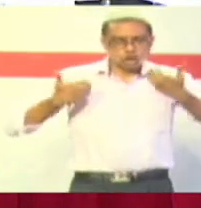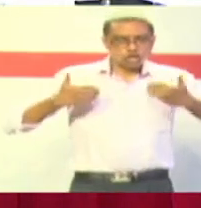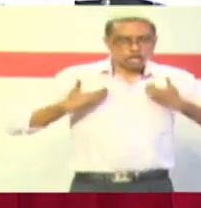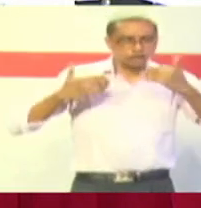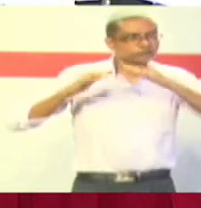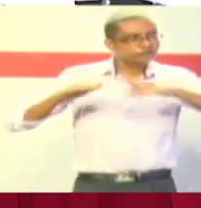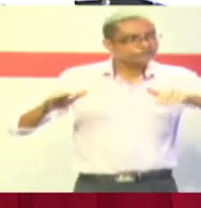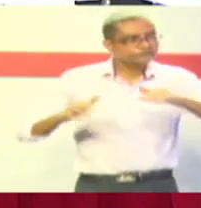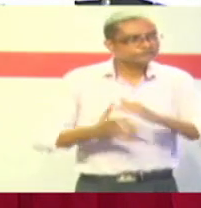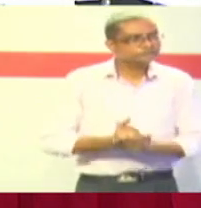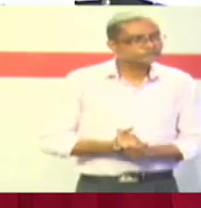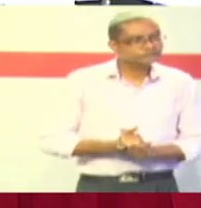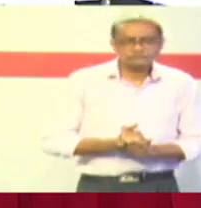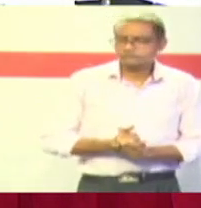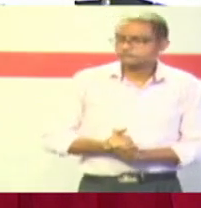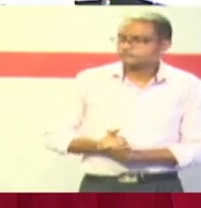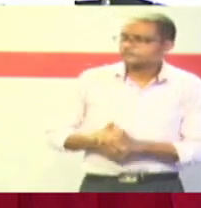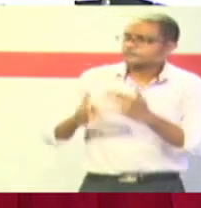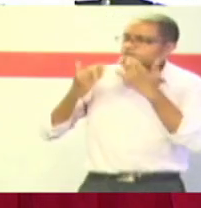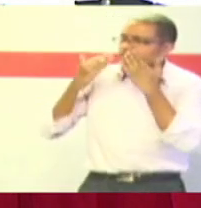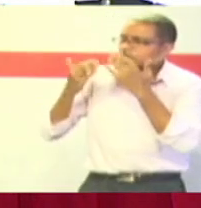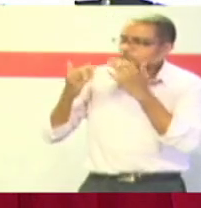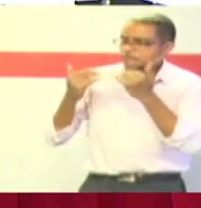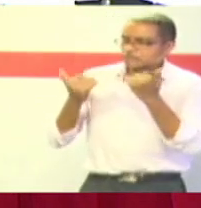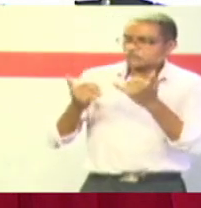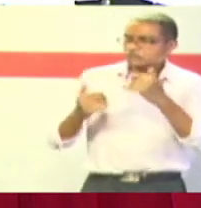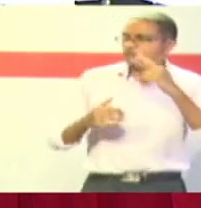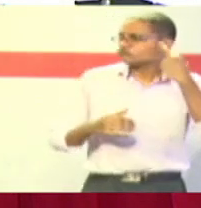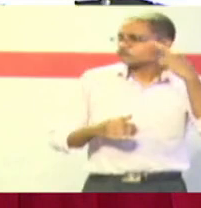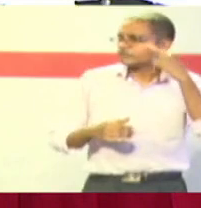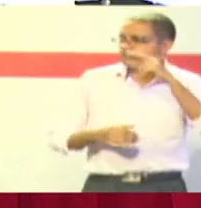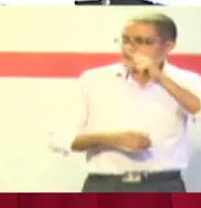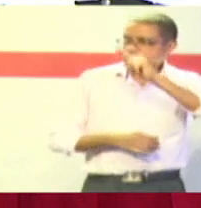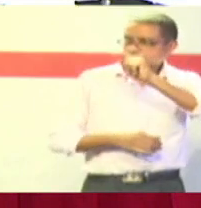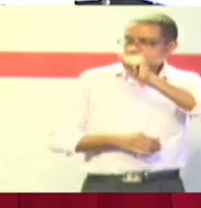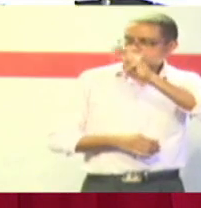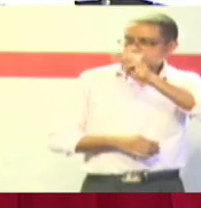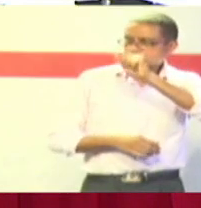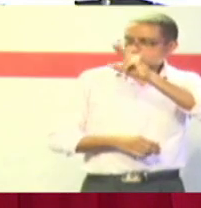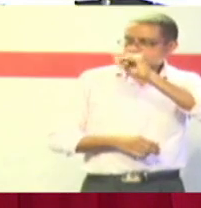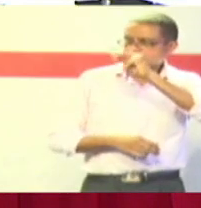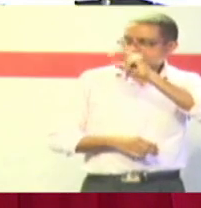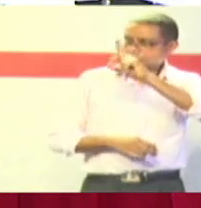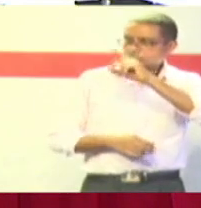Thank you very much, CMO. We go back to Radio Tamrin for a follow-up question.